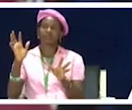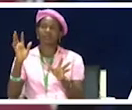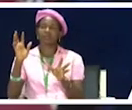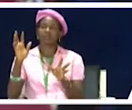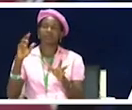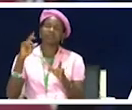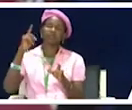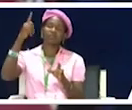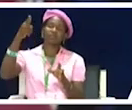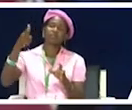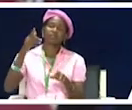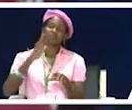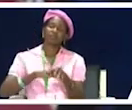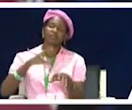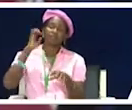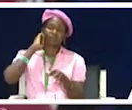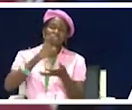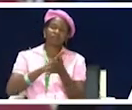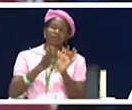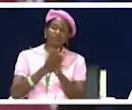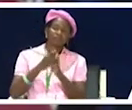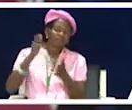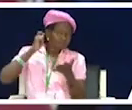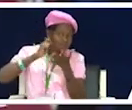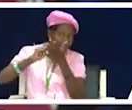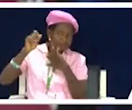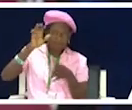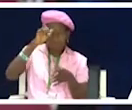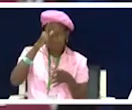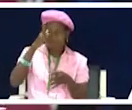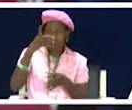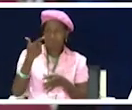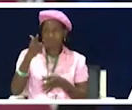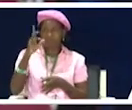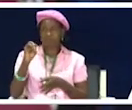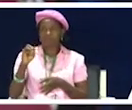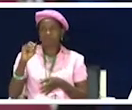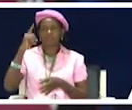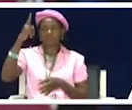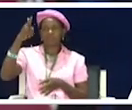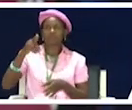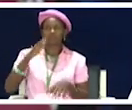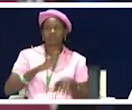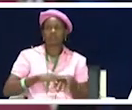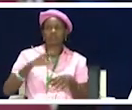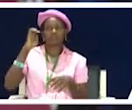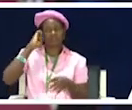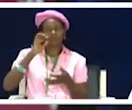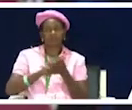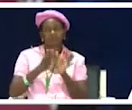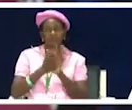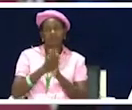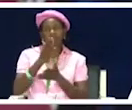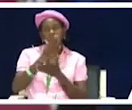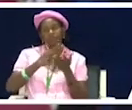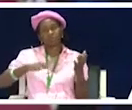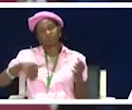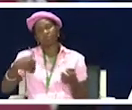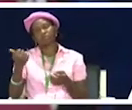Later on, he became my secretary. Later on, he became something